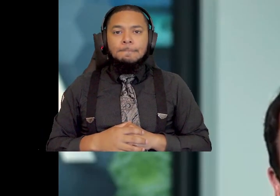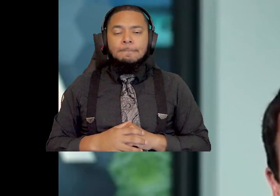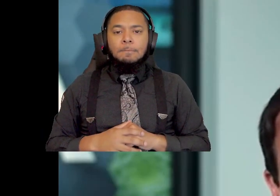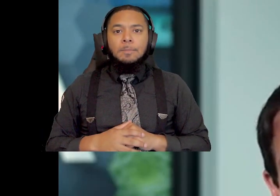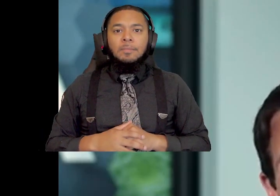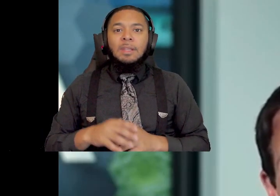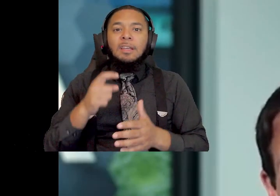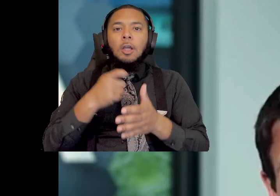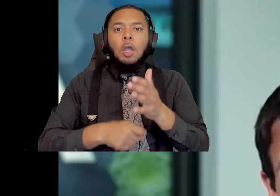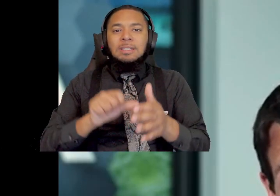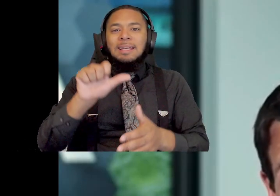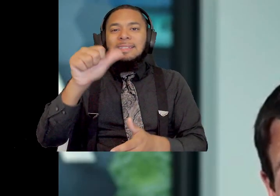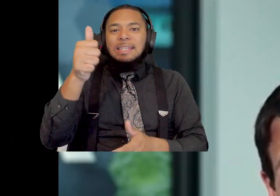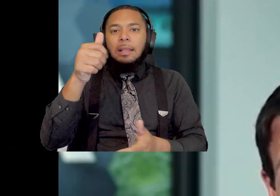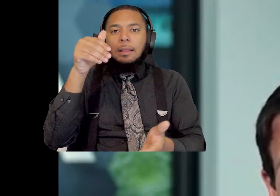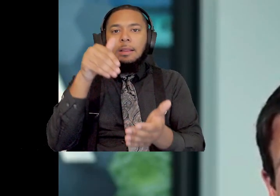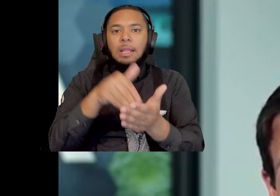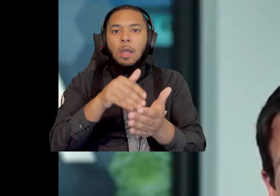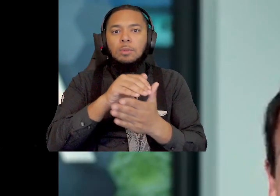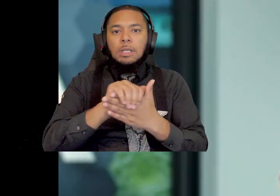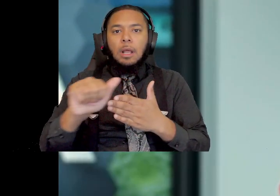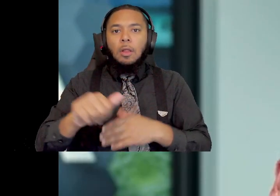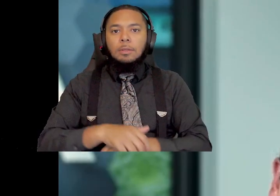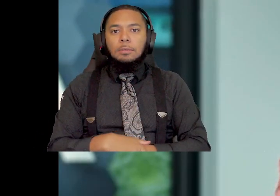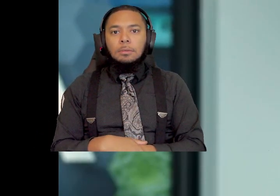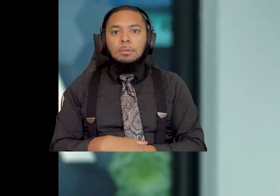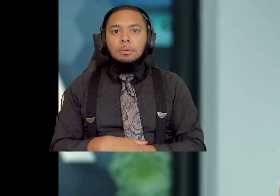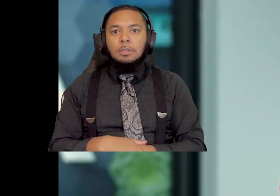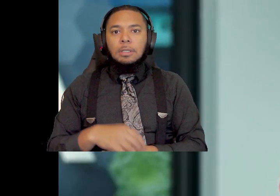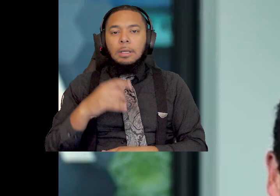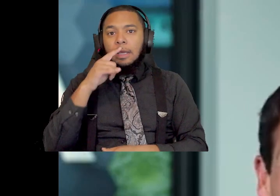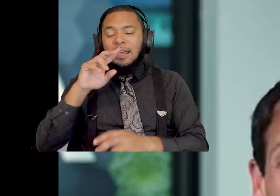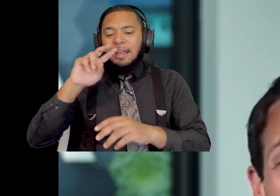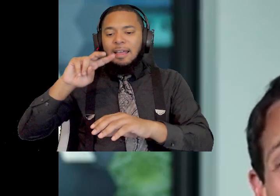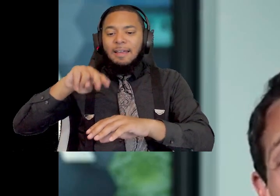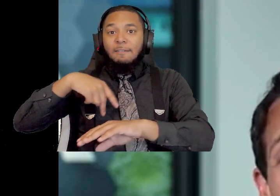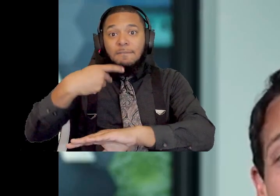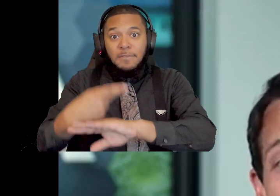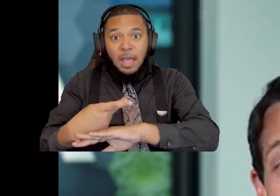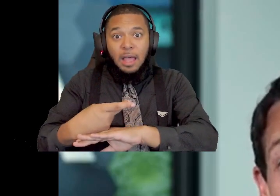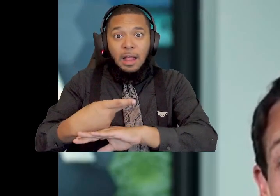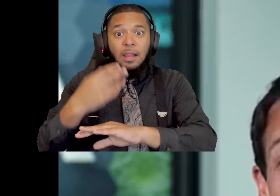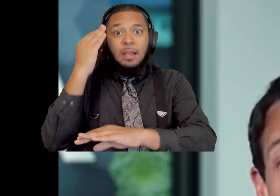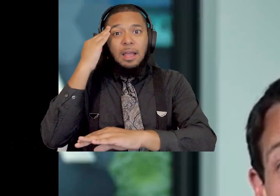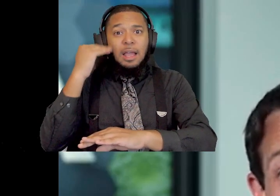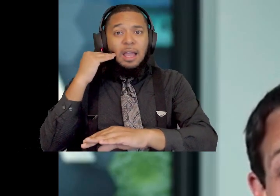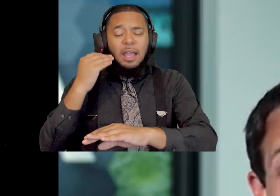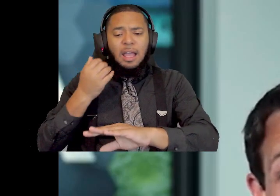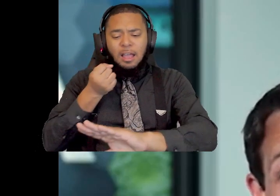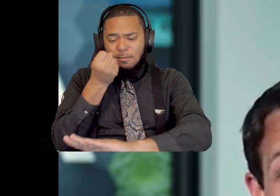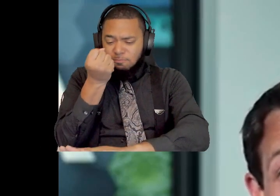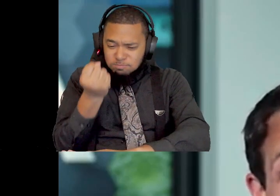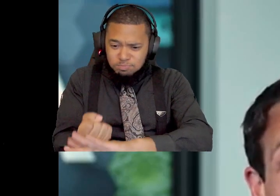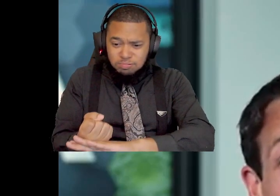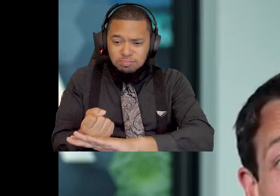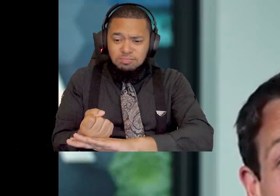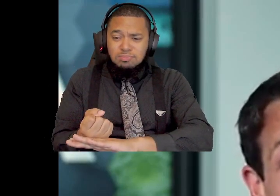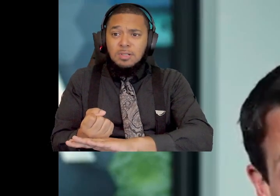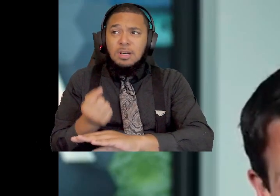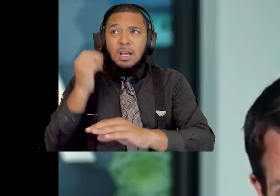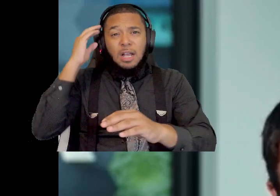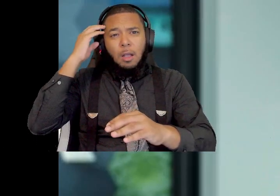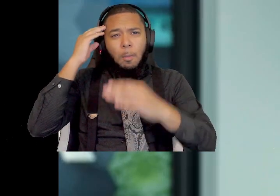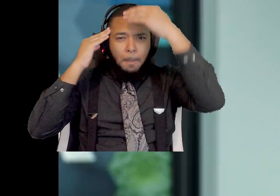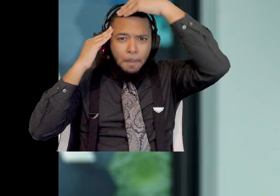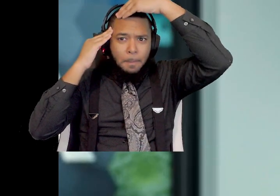cost ten thousand dollars he fell and fractured his skull on a playscape and it was so scary we're like oh